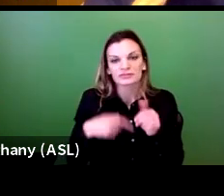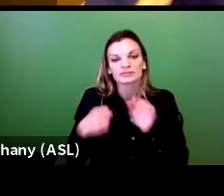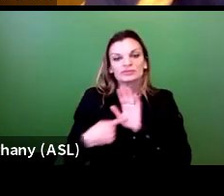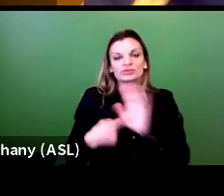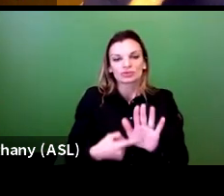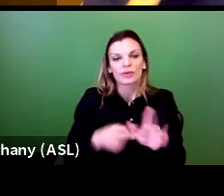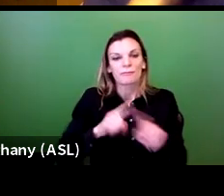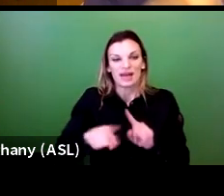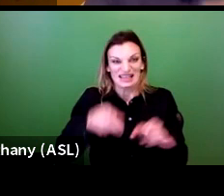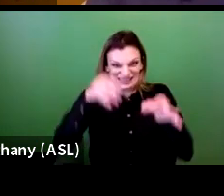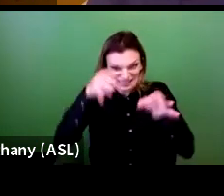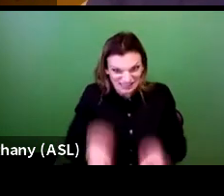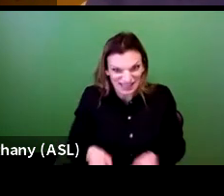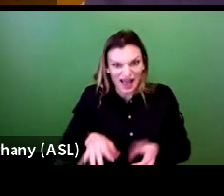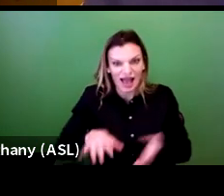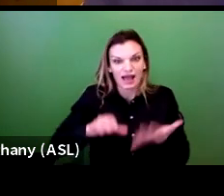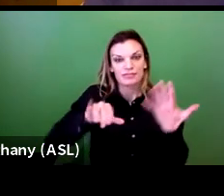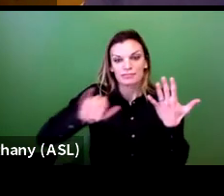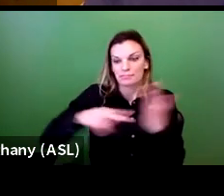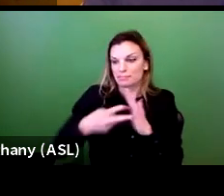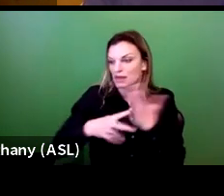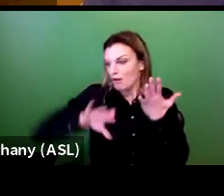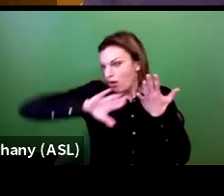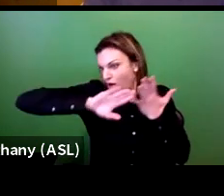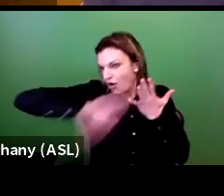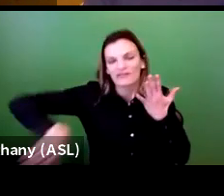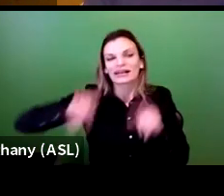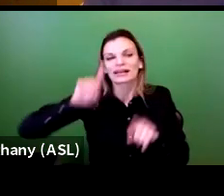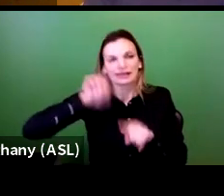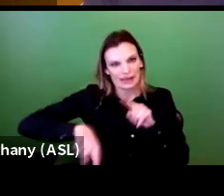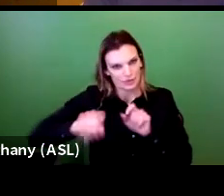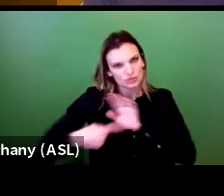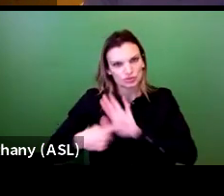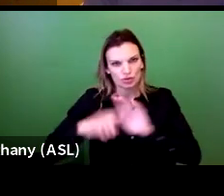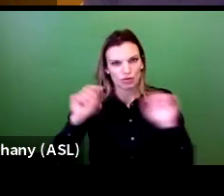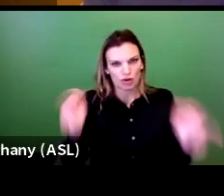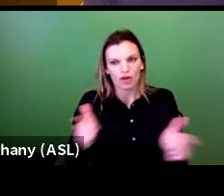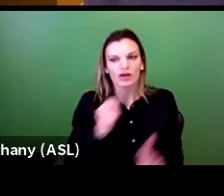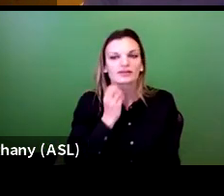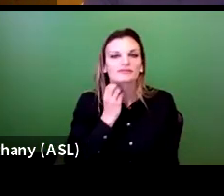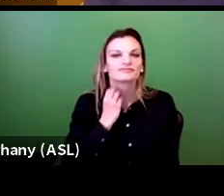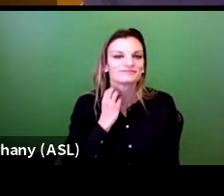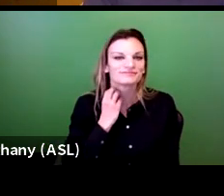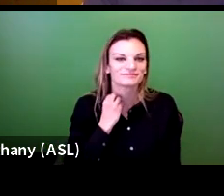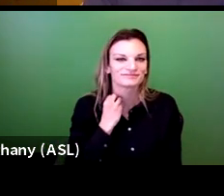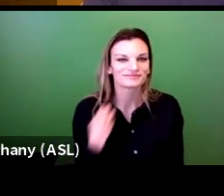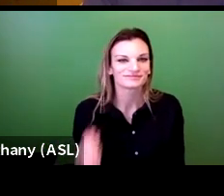committee would be recommending to this full commission. I hope that's helpful.